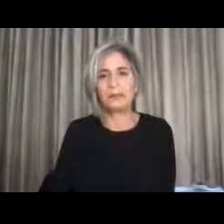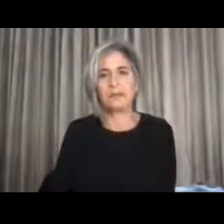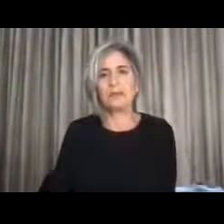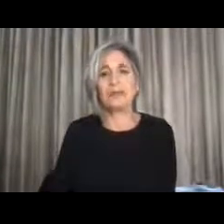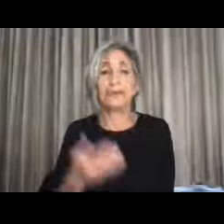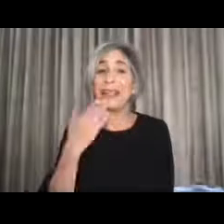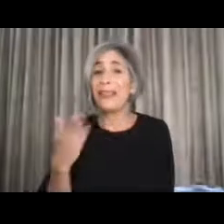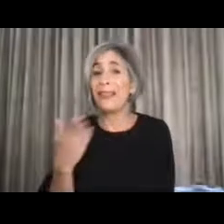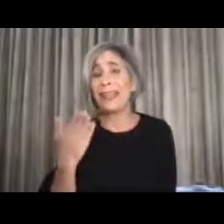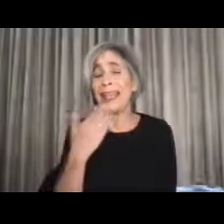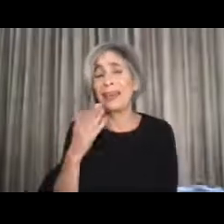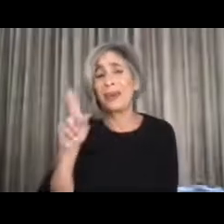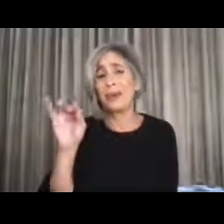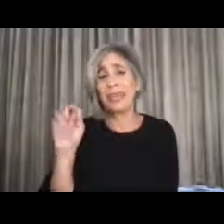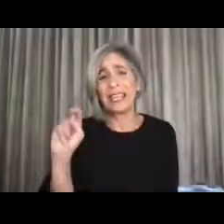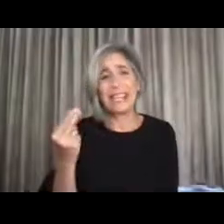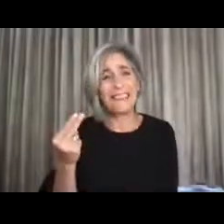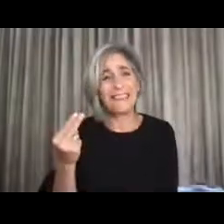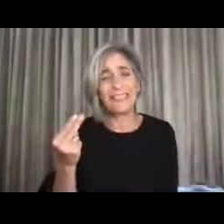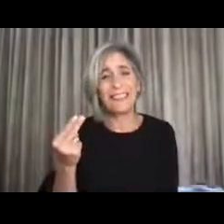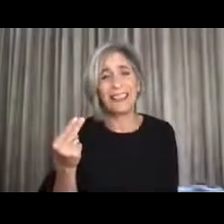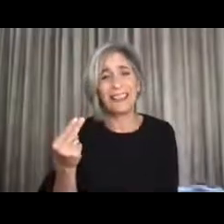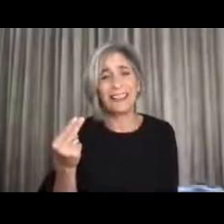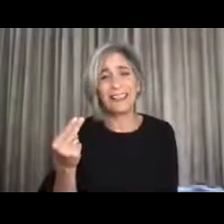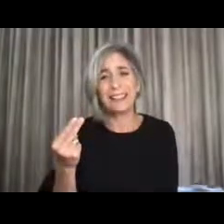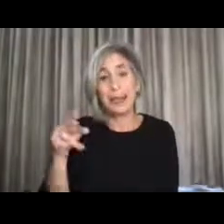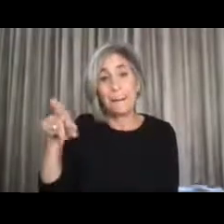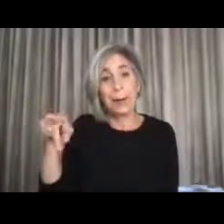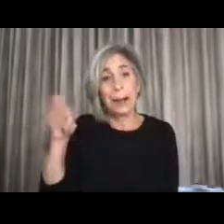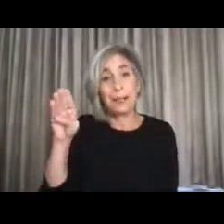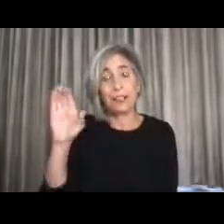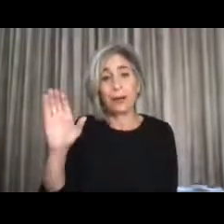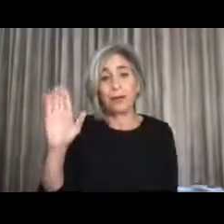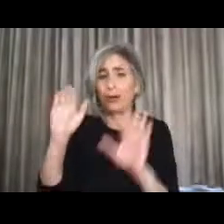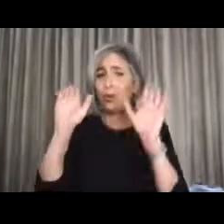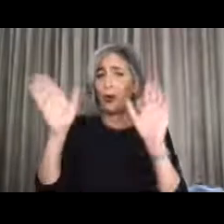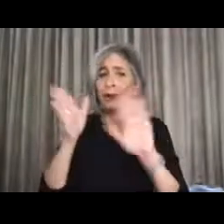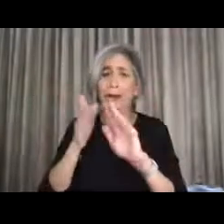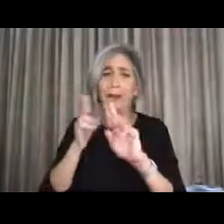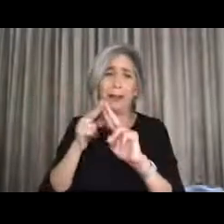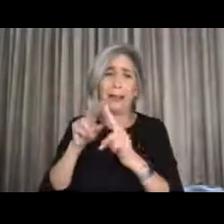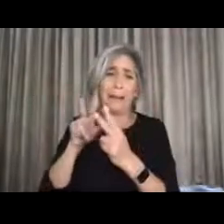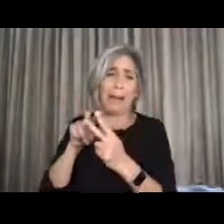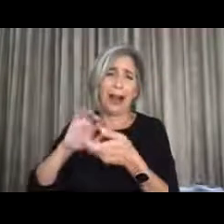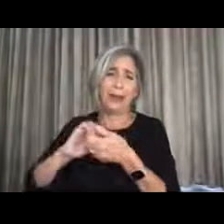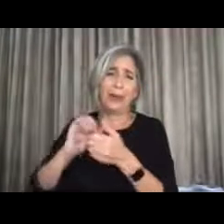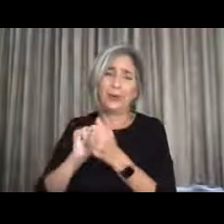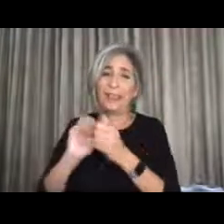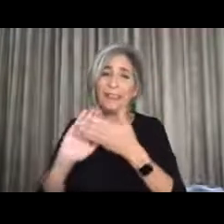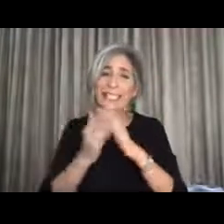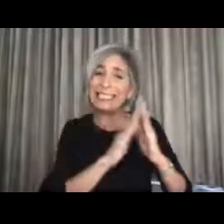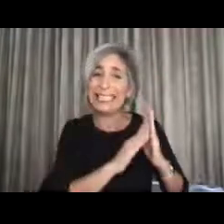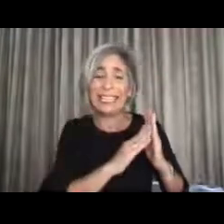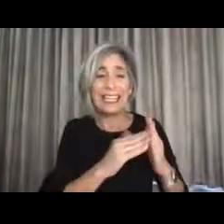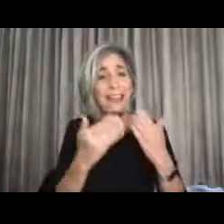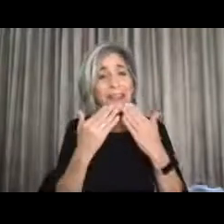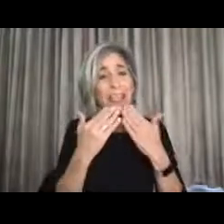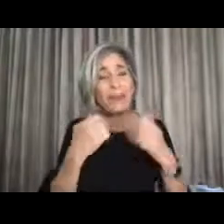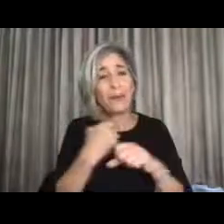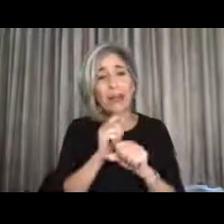Thank you so much, Keith. Palm Beach County is always a great partner with the city. Thank you for always making sure that